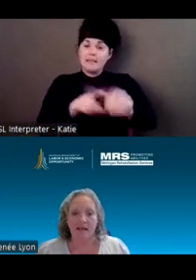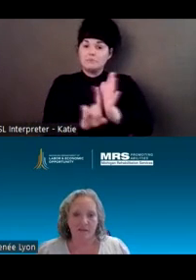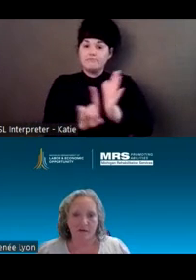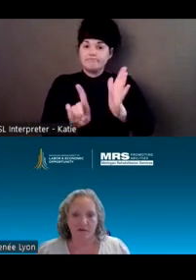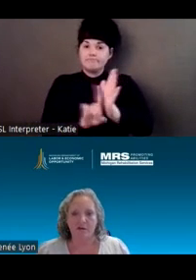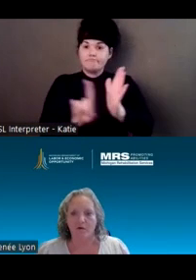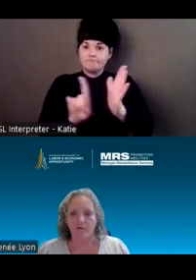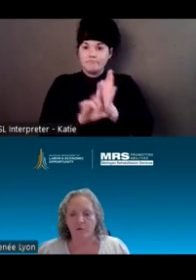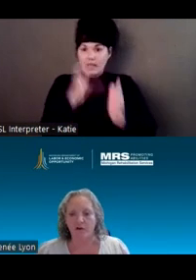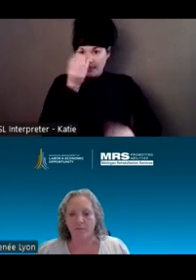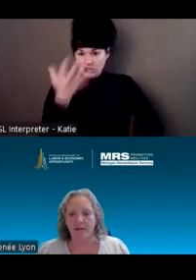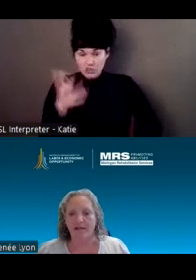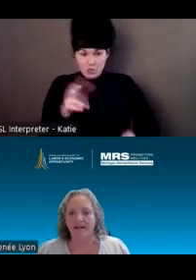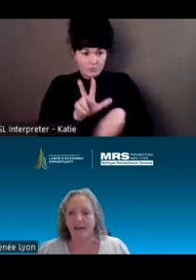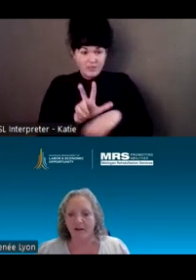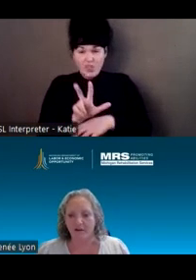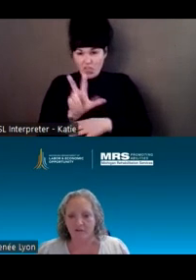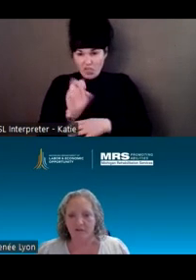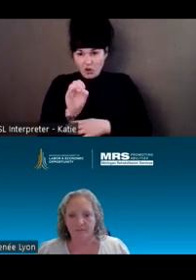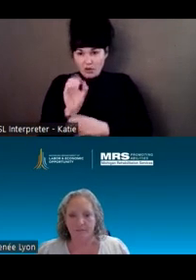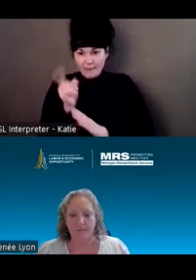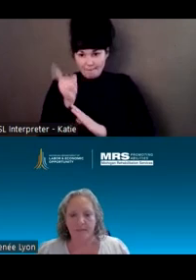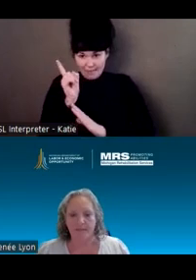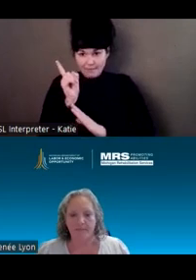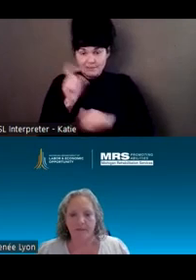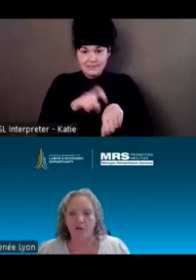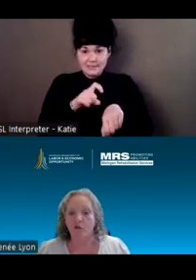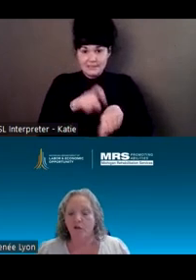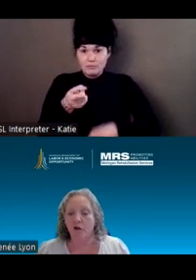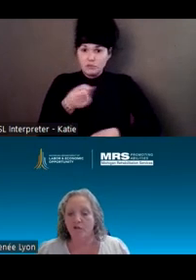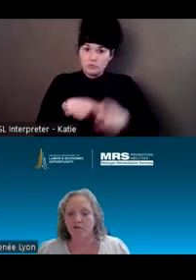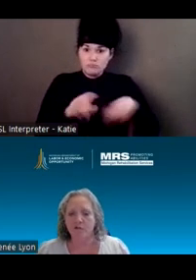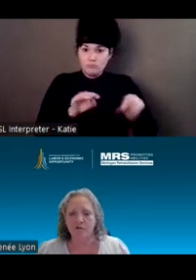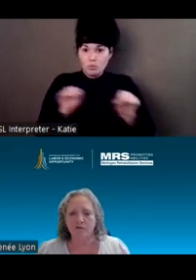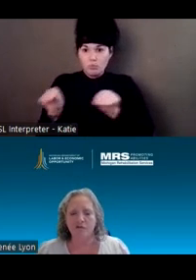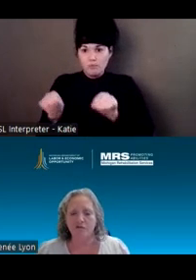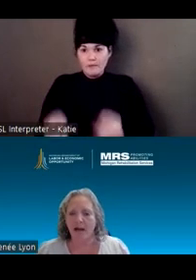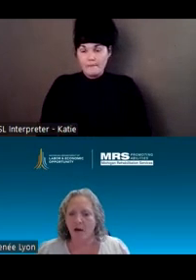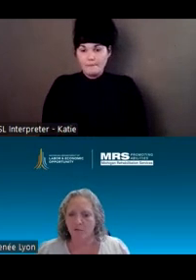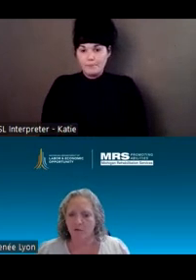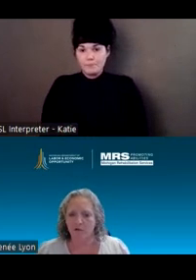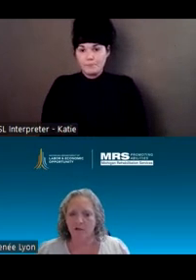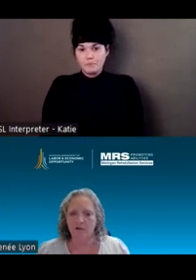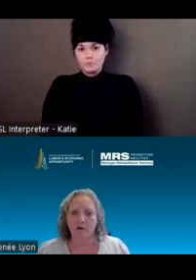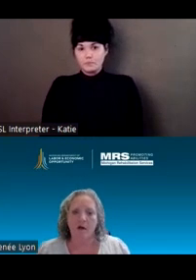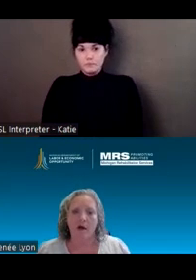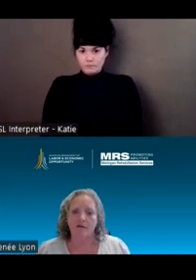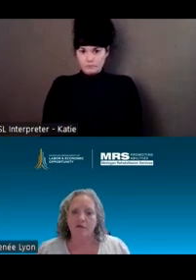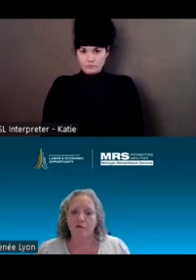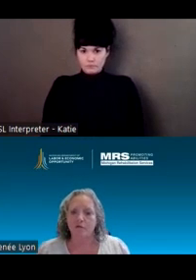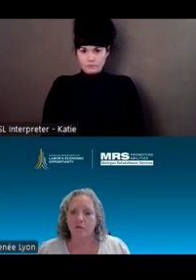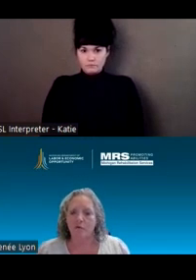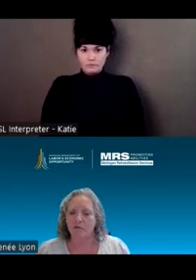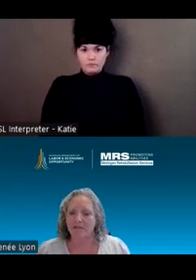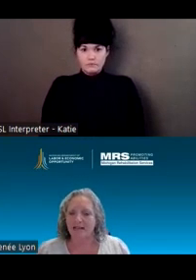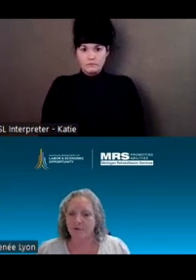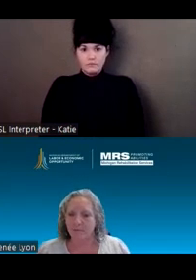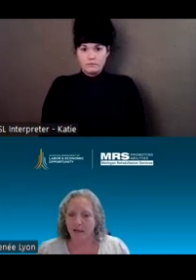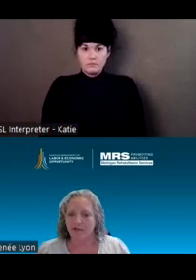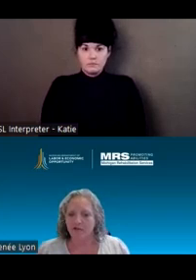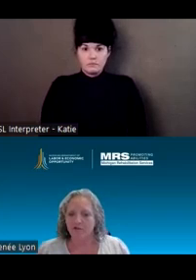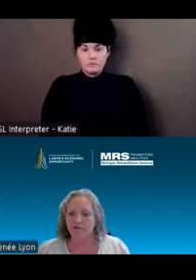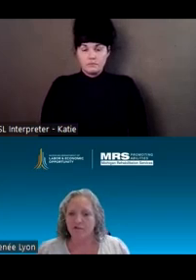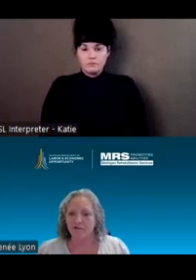at that 30 or 40-minute interval. You can also use your Outlook to